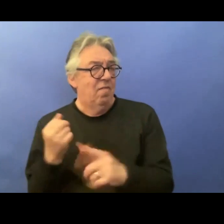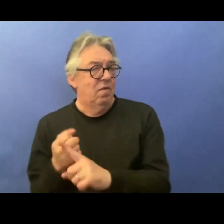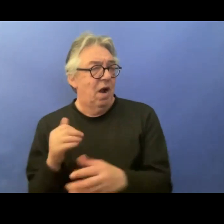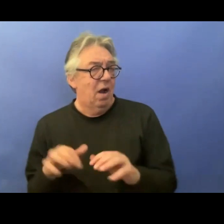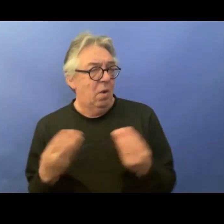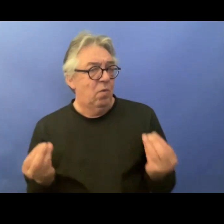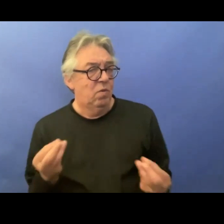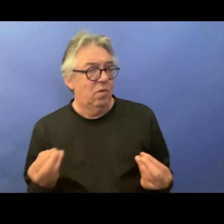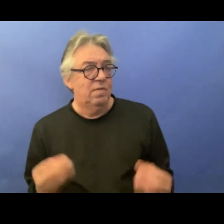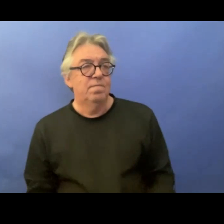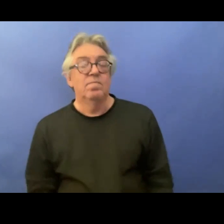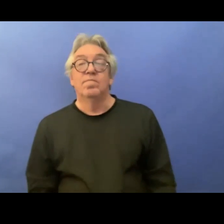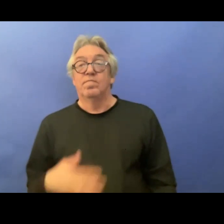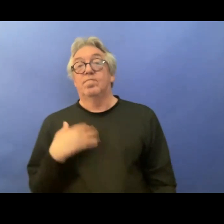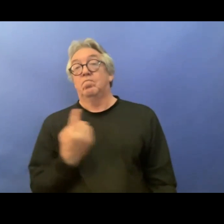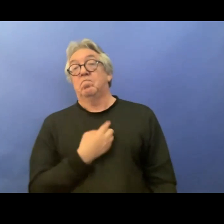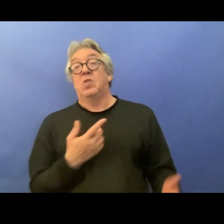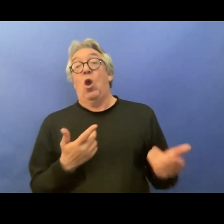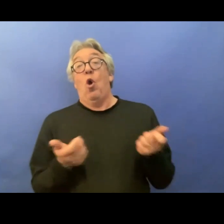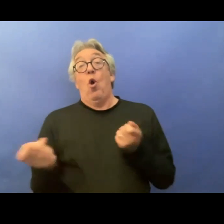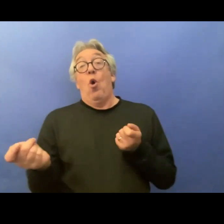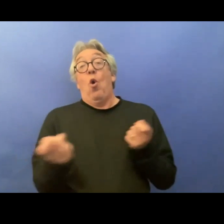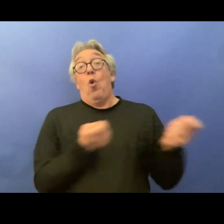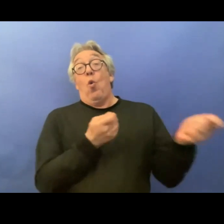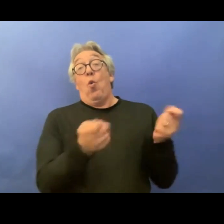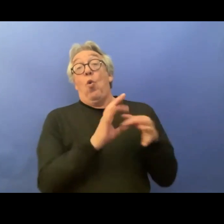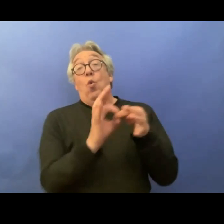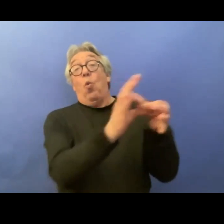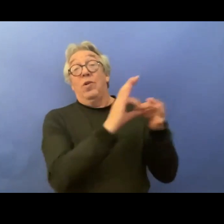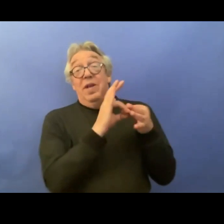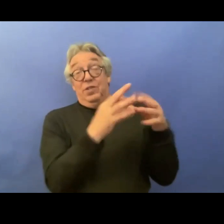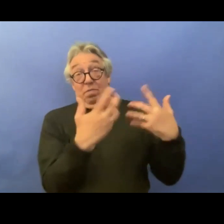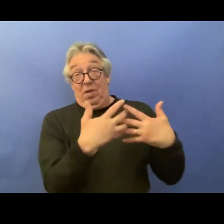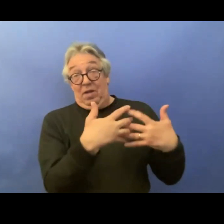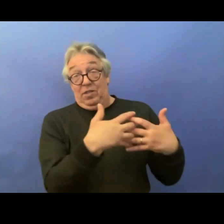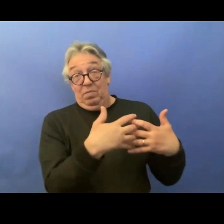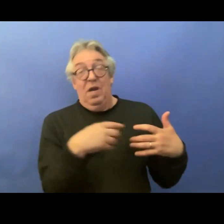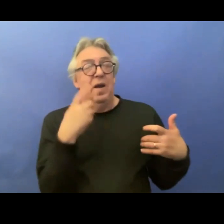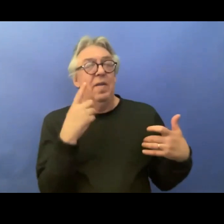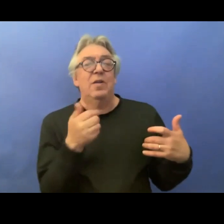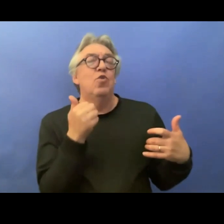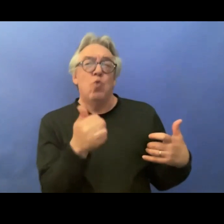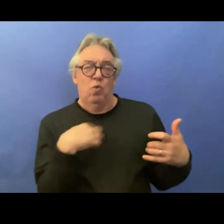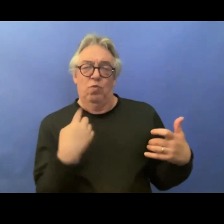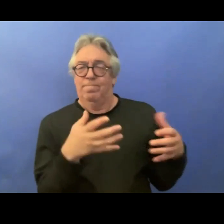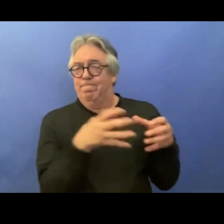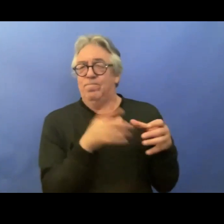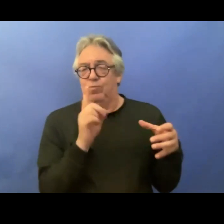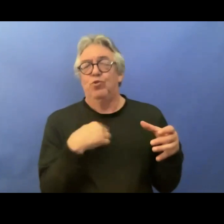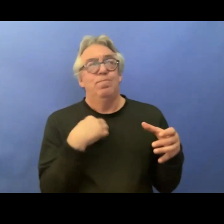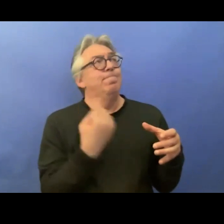mechanism, I think it would be good to also have some reflection